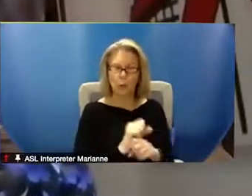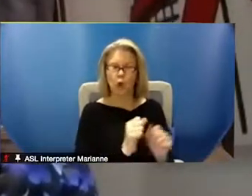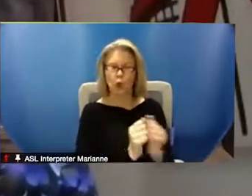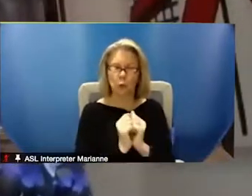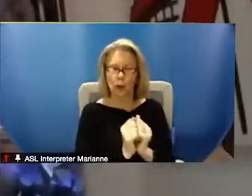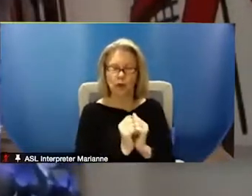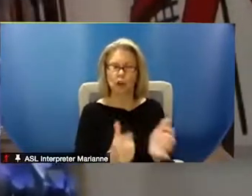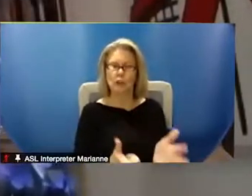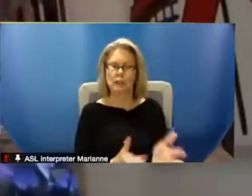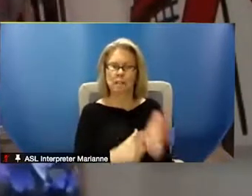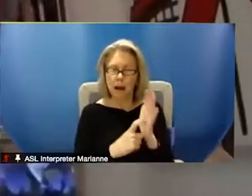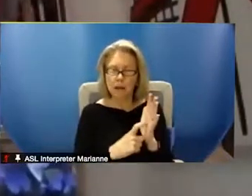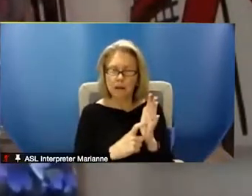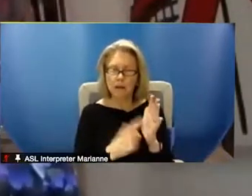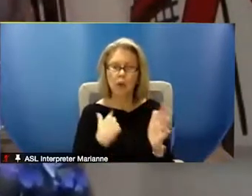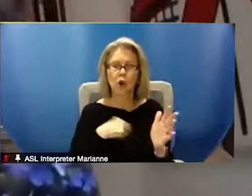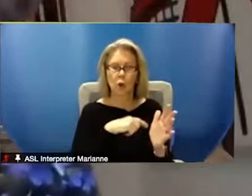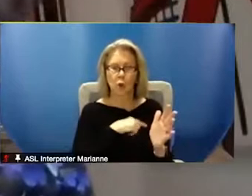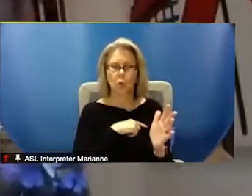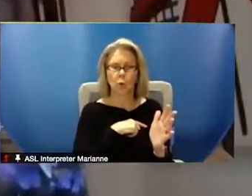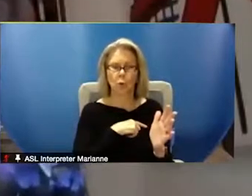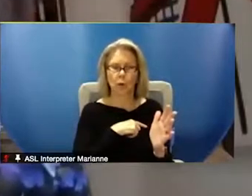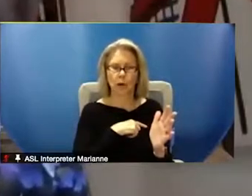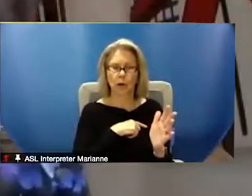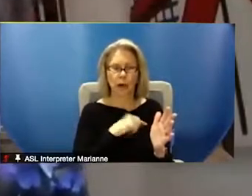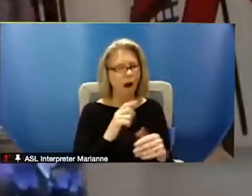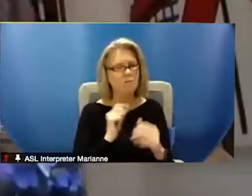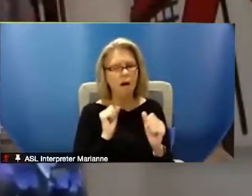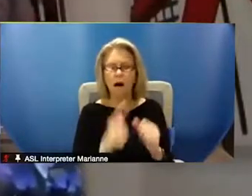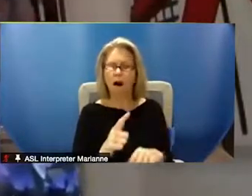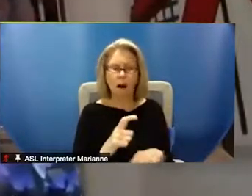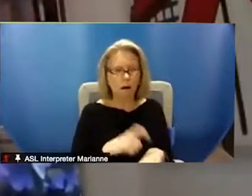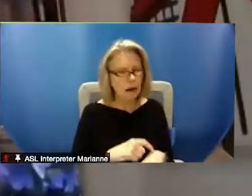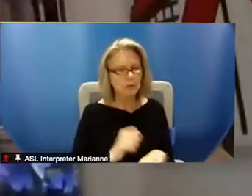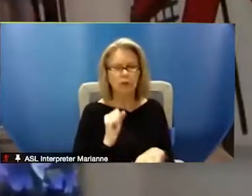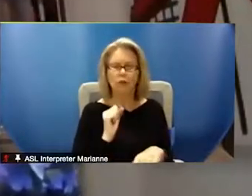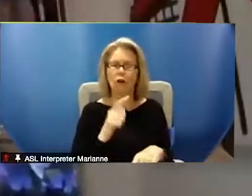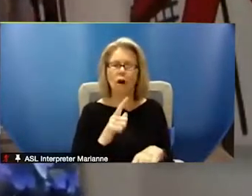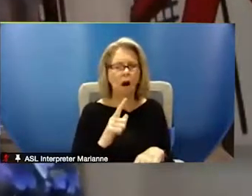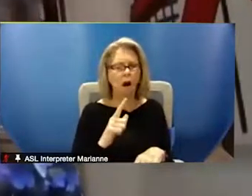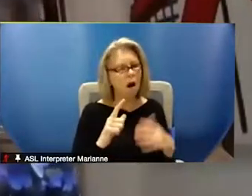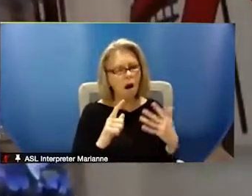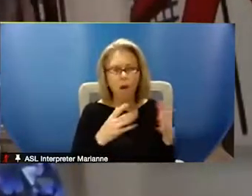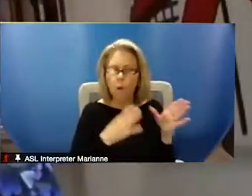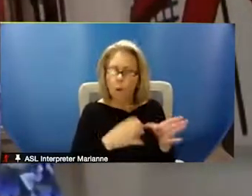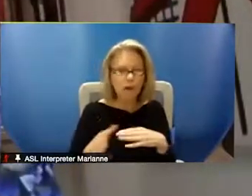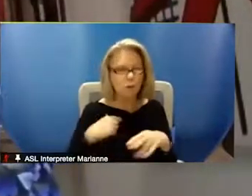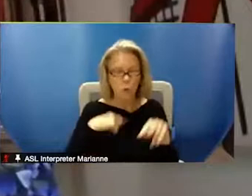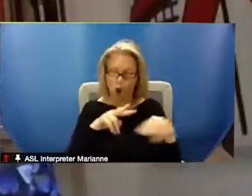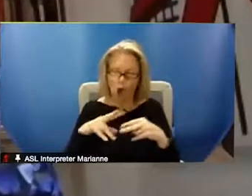being and working together demands that we foreground at all costs, at all times,